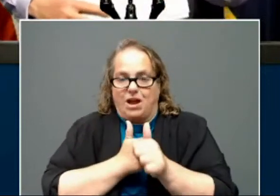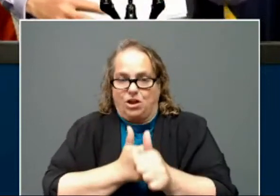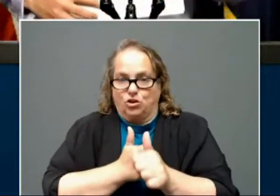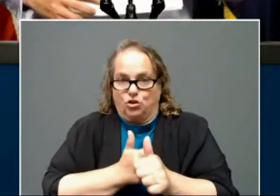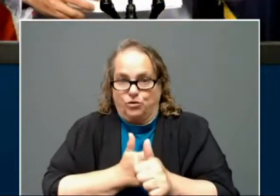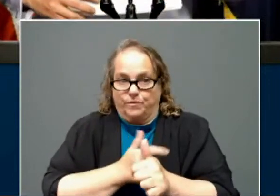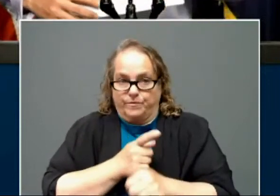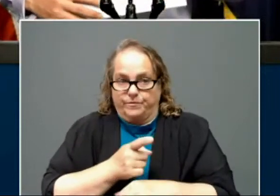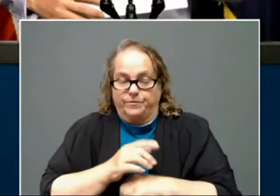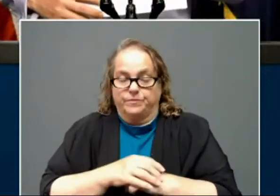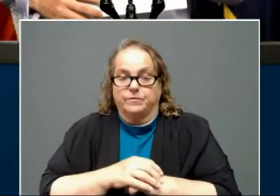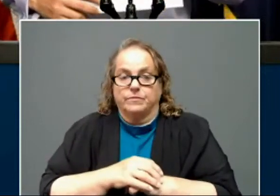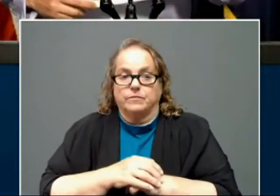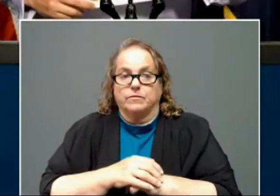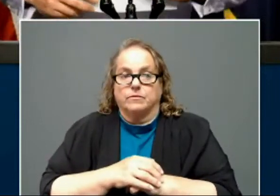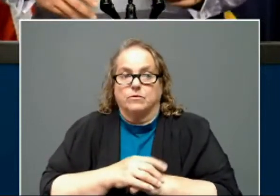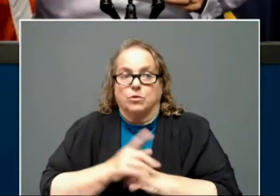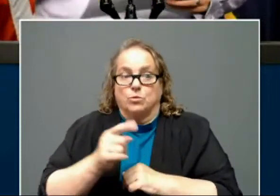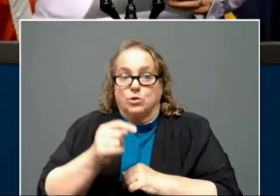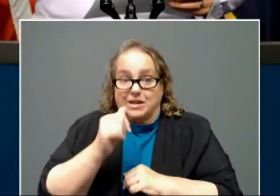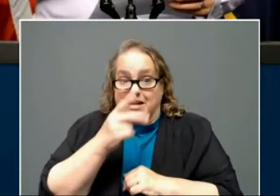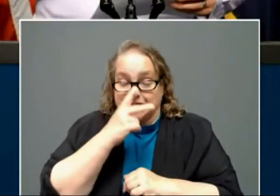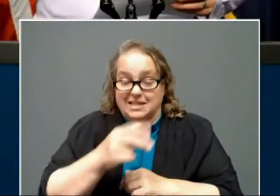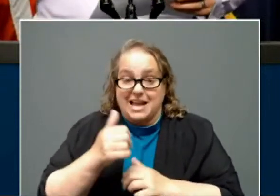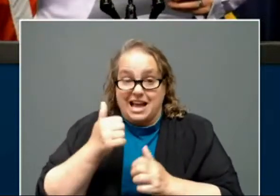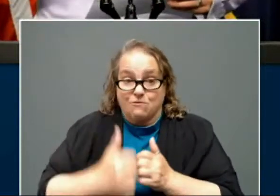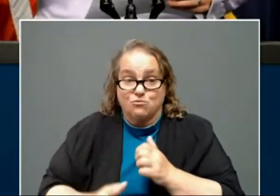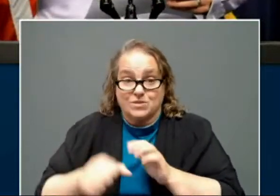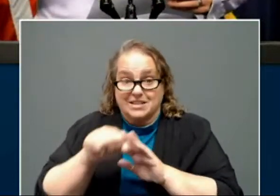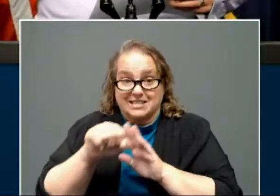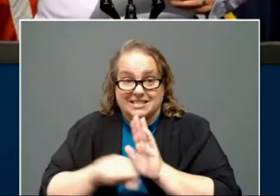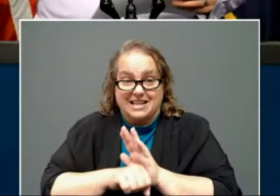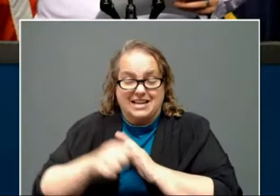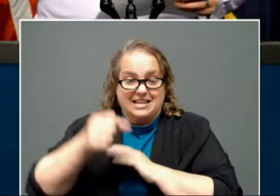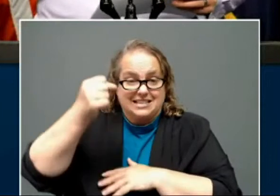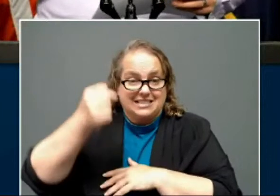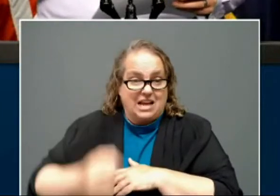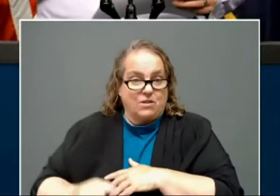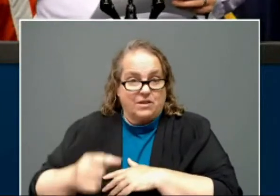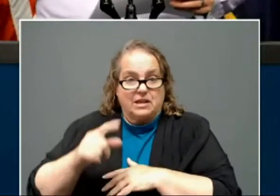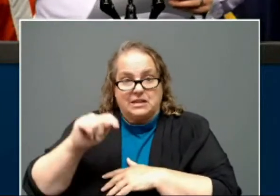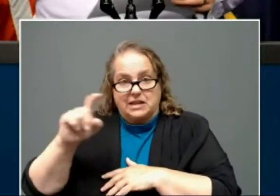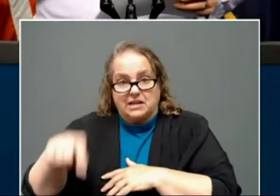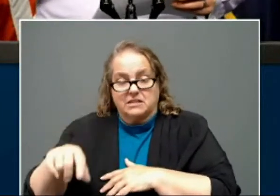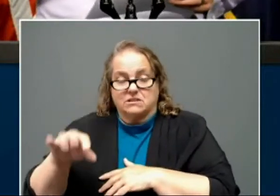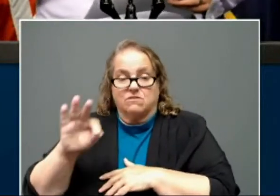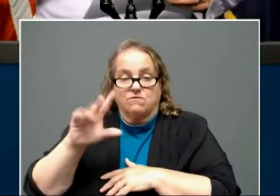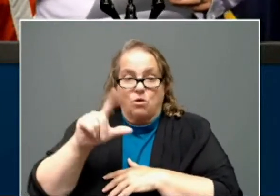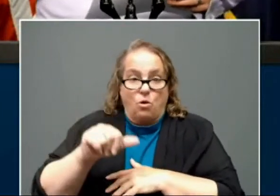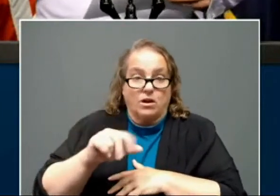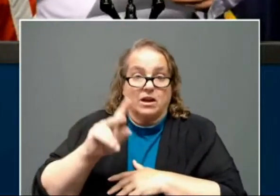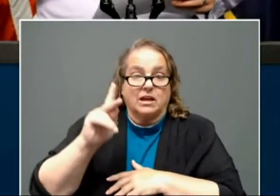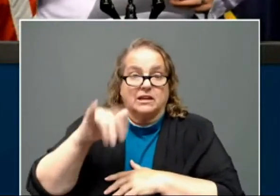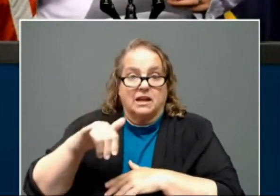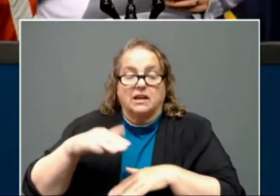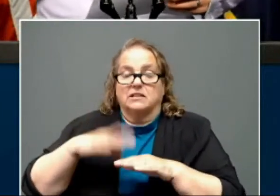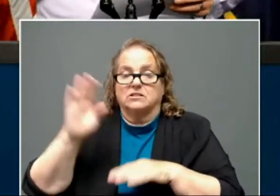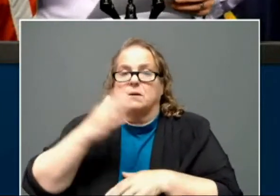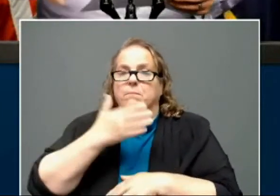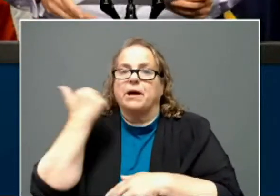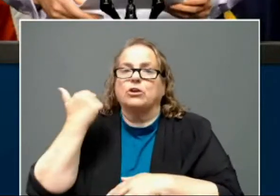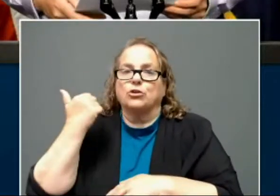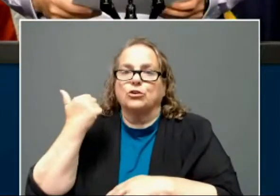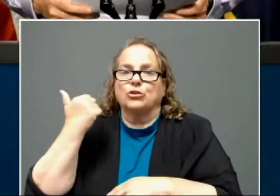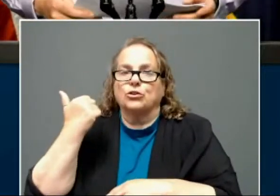see that for every state south of us, all the way from Texas to Florida, Kentucky is doing better. For every state south of